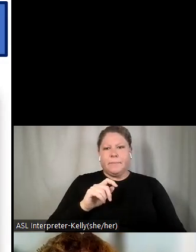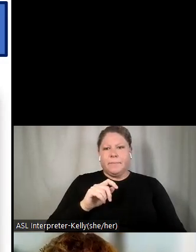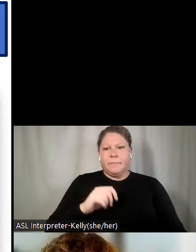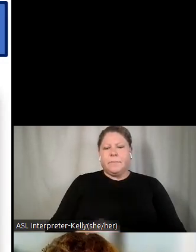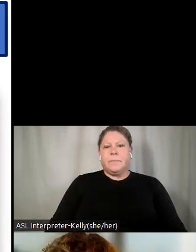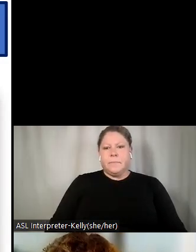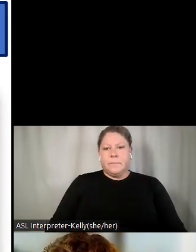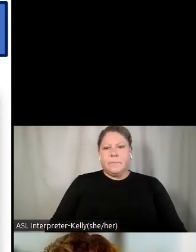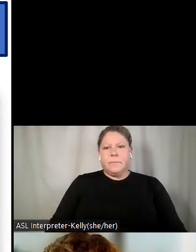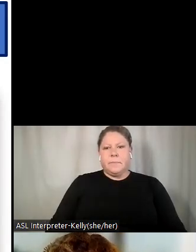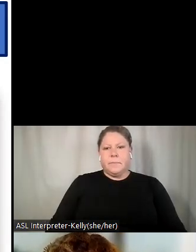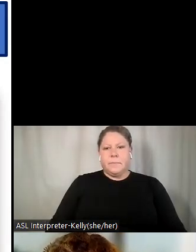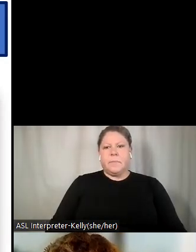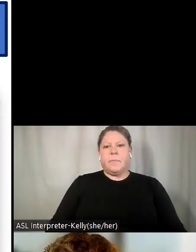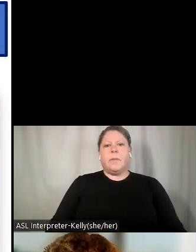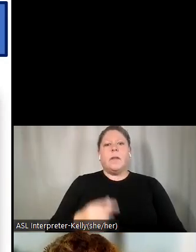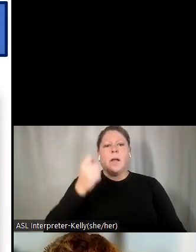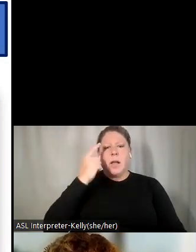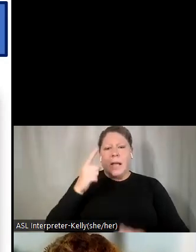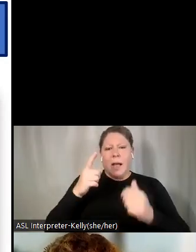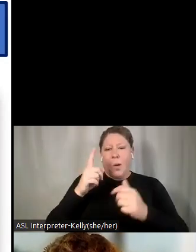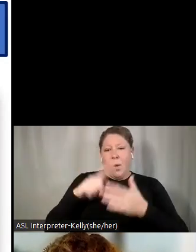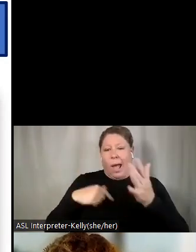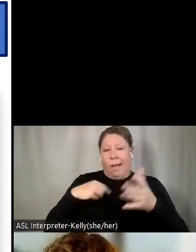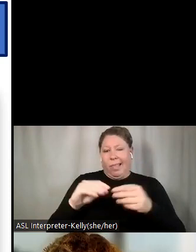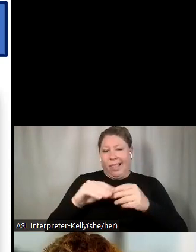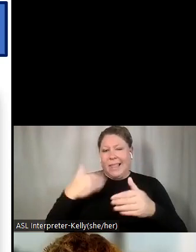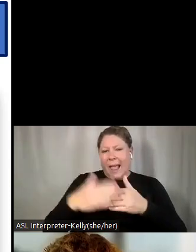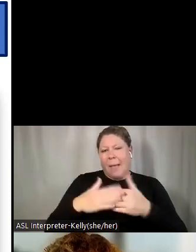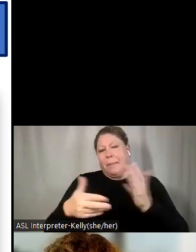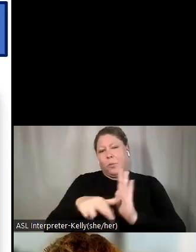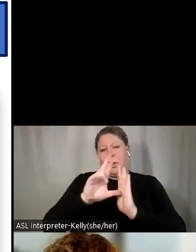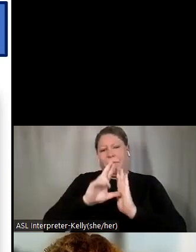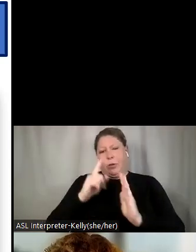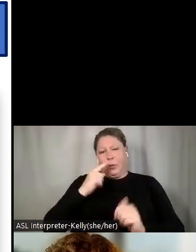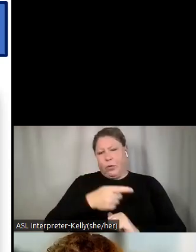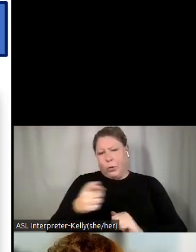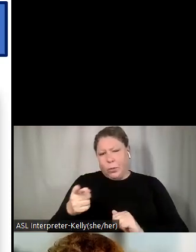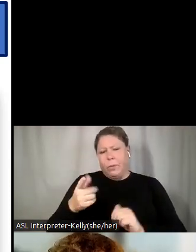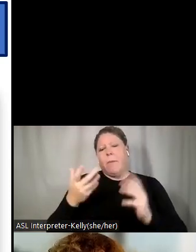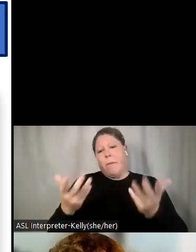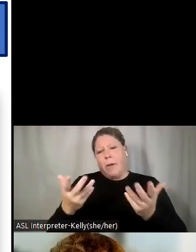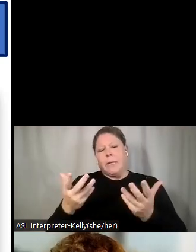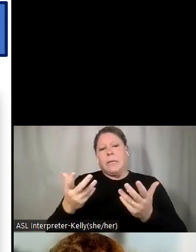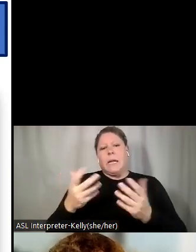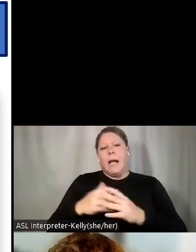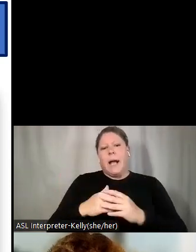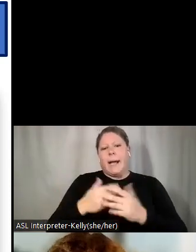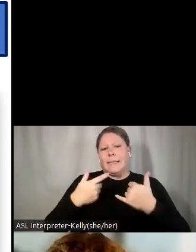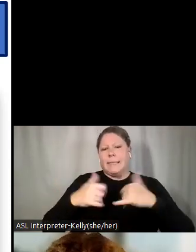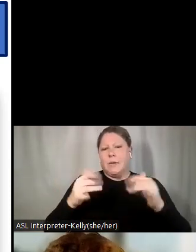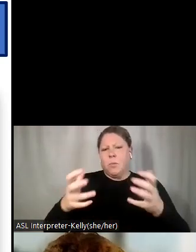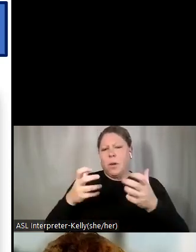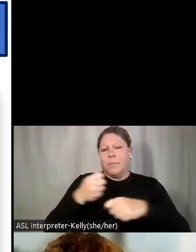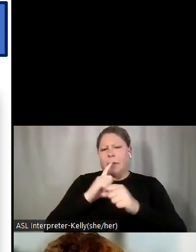is going to be review for you, but I do think it's important to call out specifically some of the lean concepts